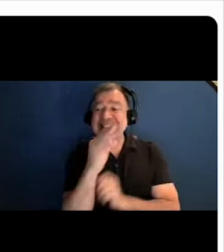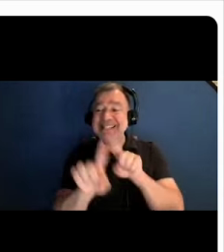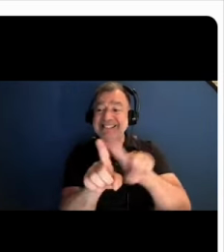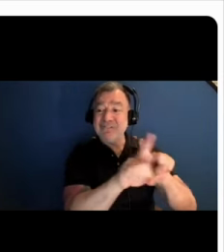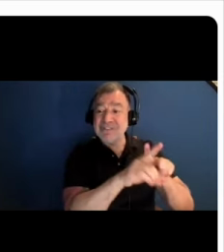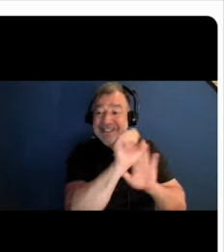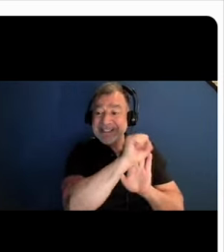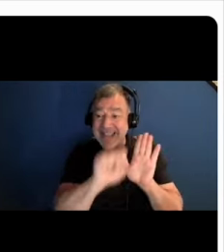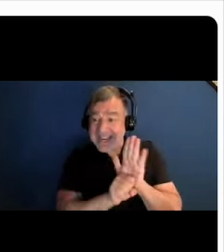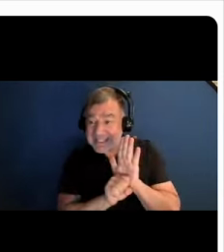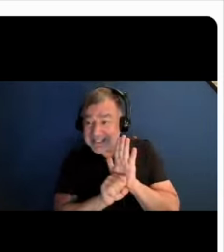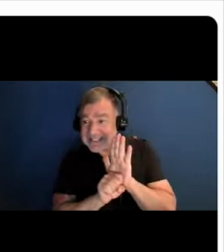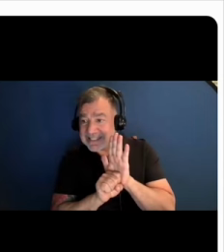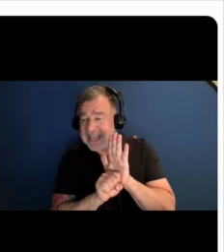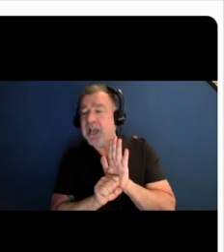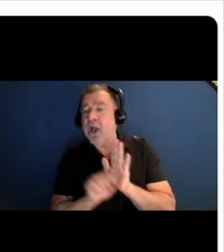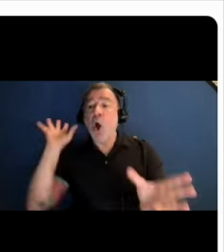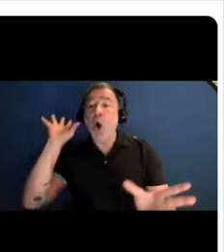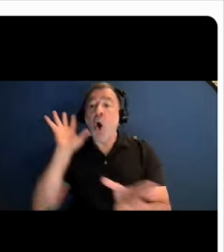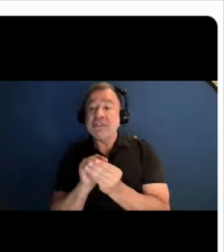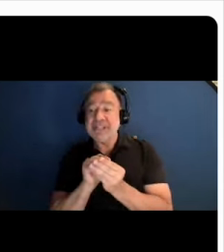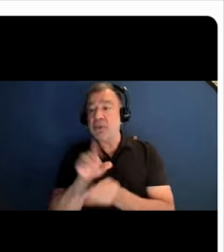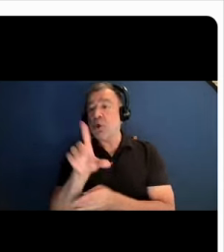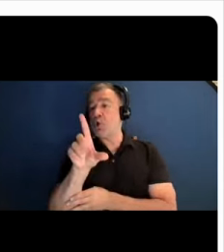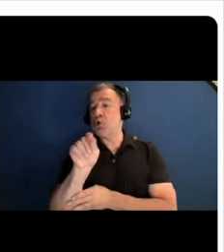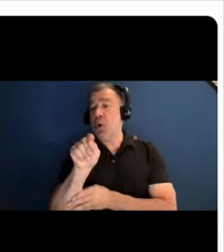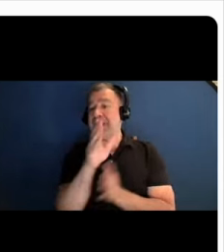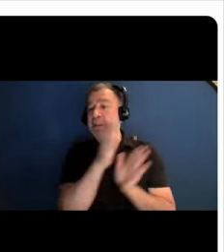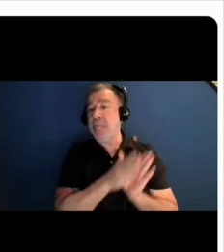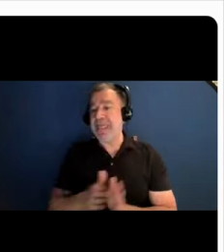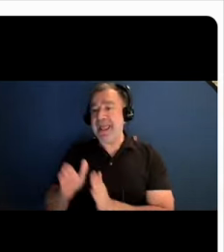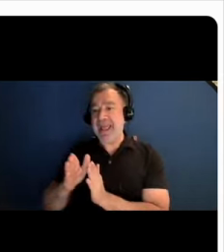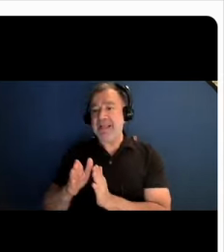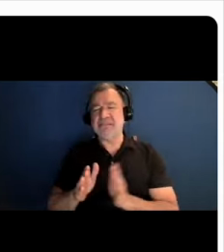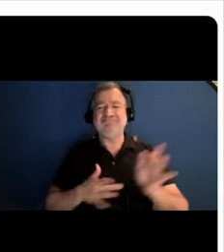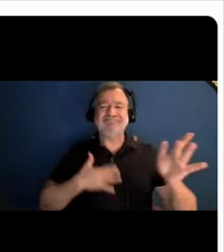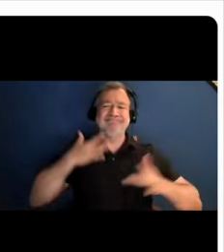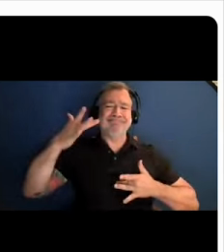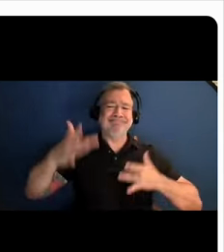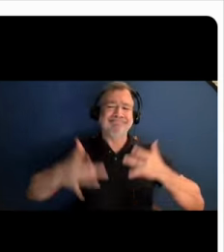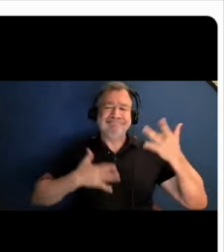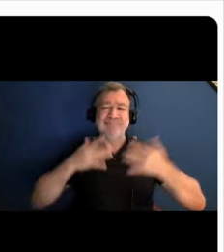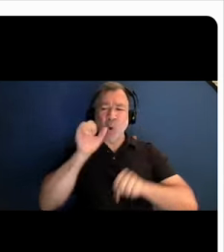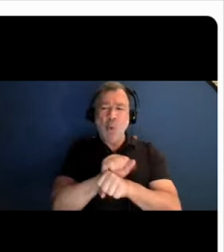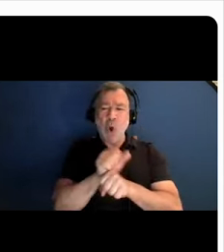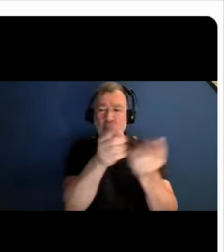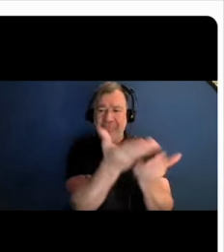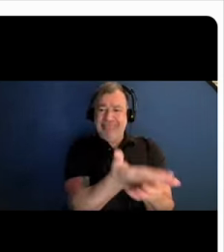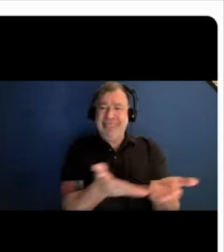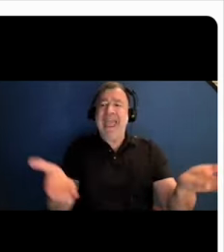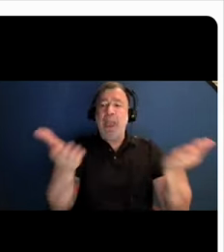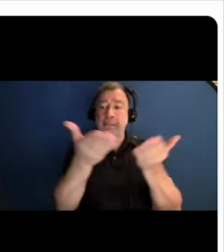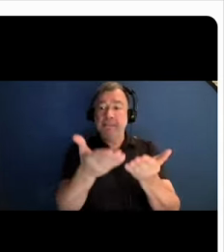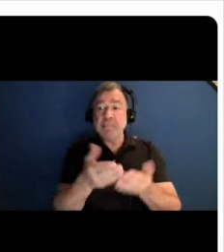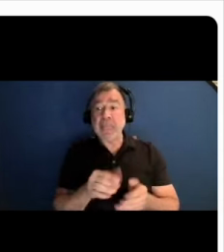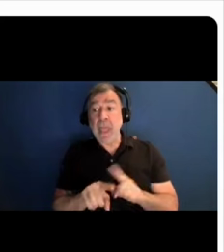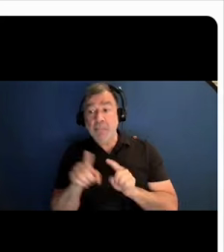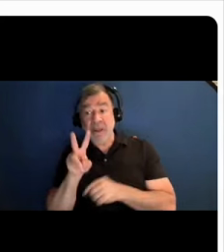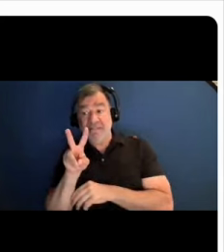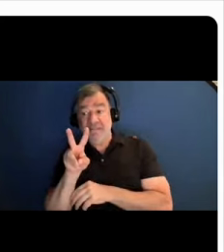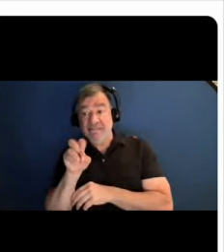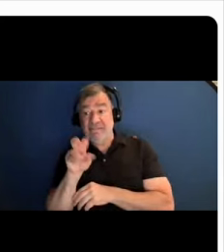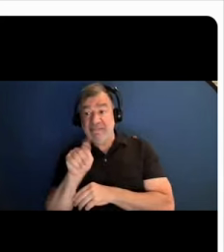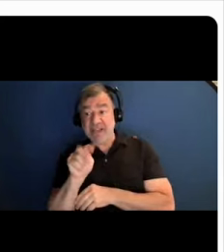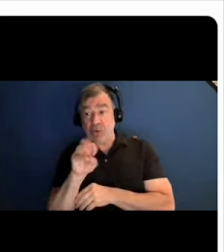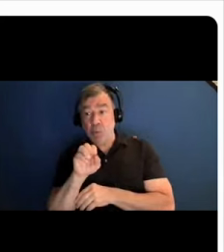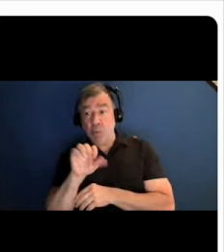plans. We're excited to work with these individuals. But as mentioned before, Ascensus, Vestwell, we work